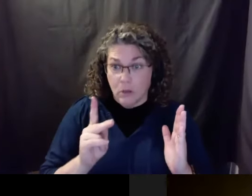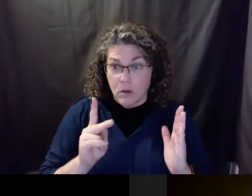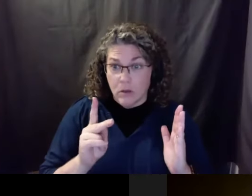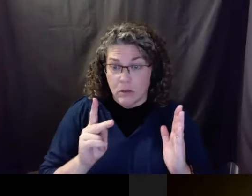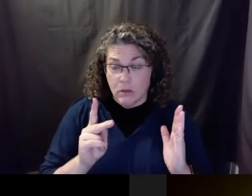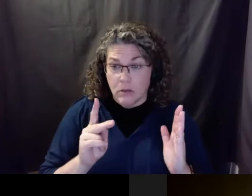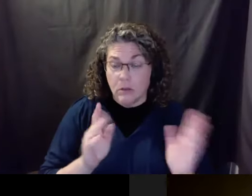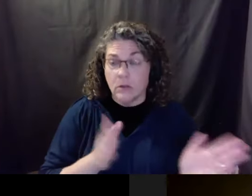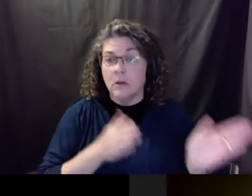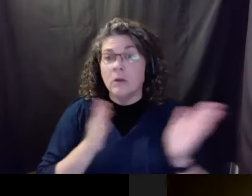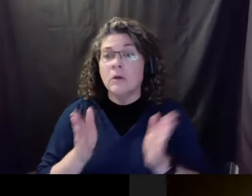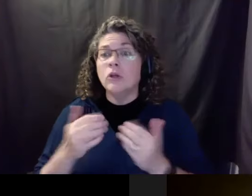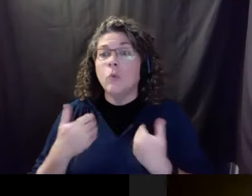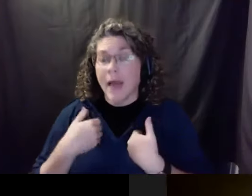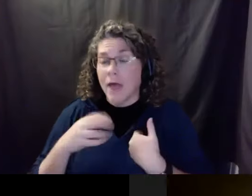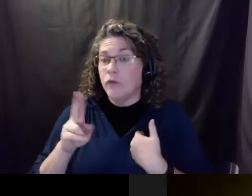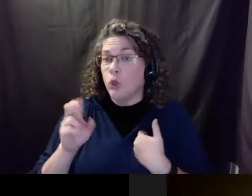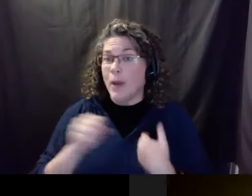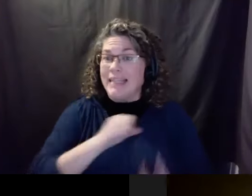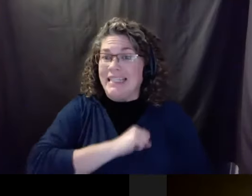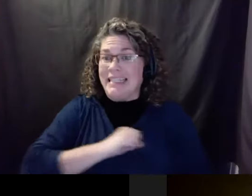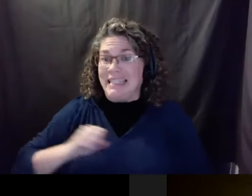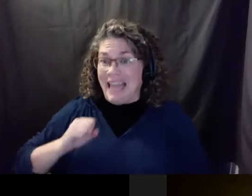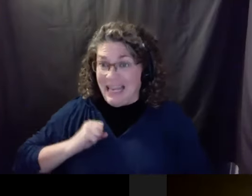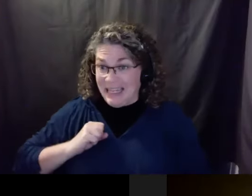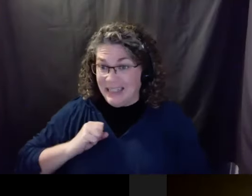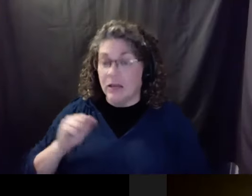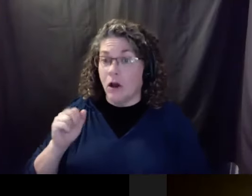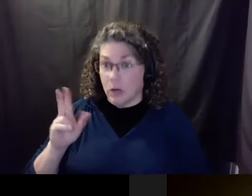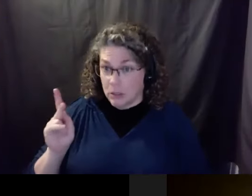You'll have the U.S. Senate Arkansas.